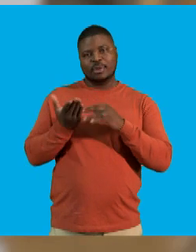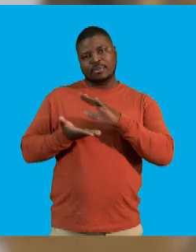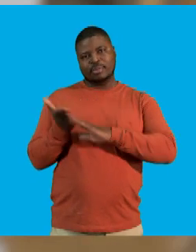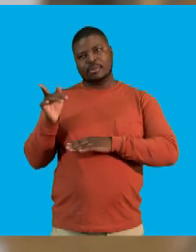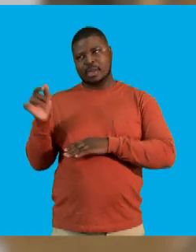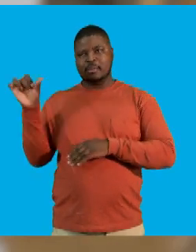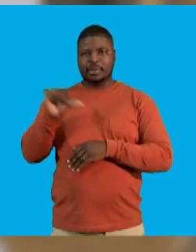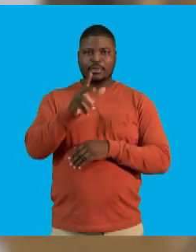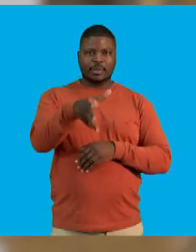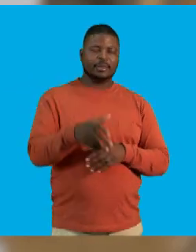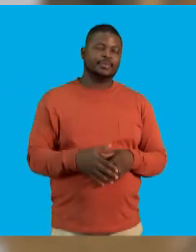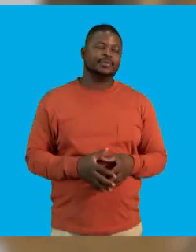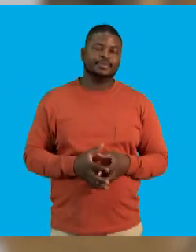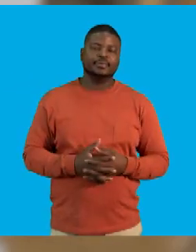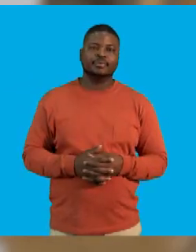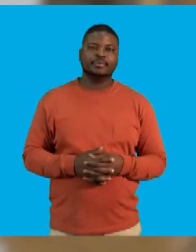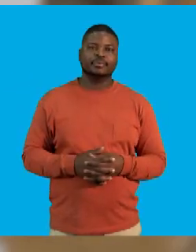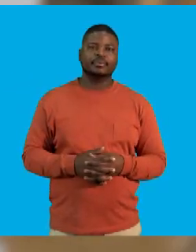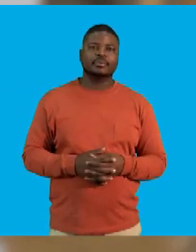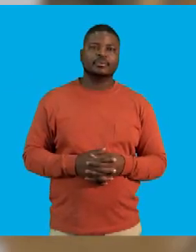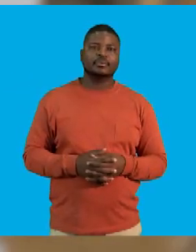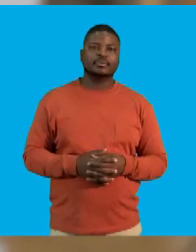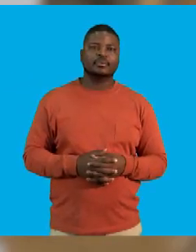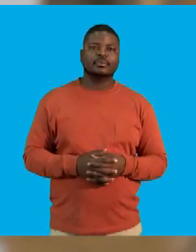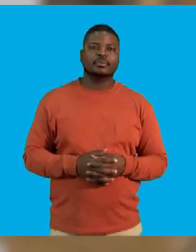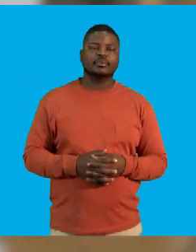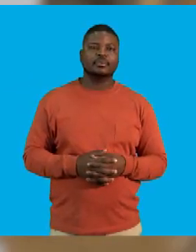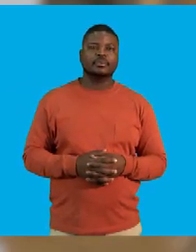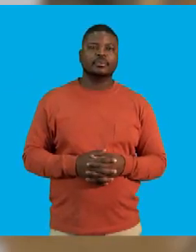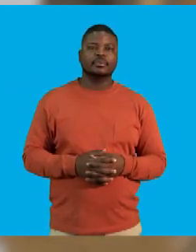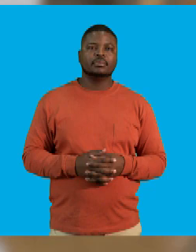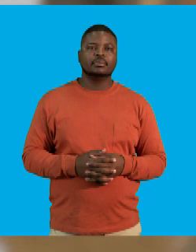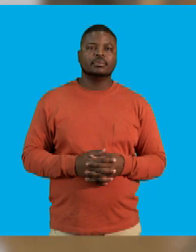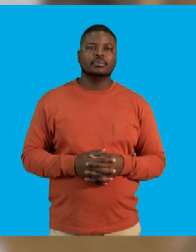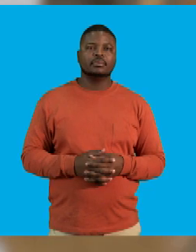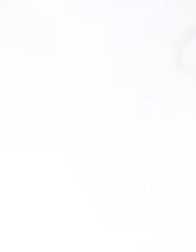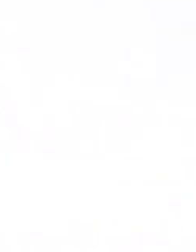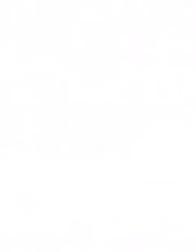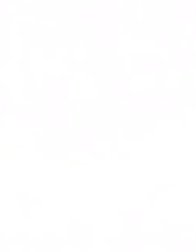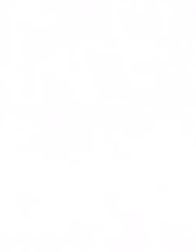break. So after the ad break, I'll see you guys. Looking forward to that. Take care.